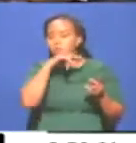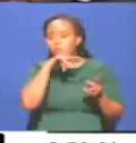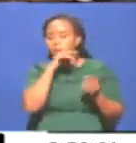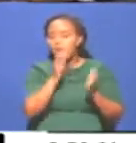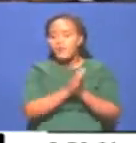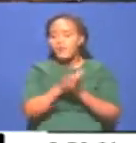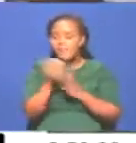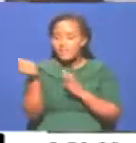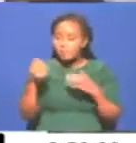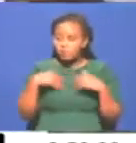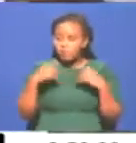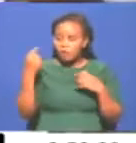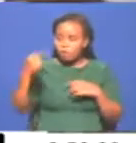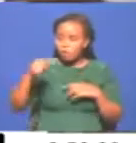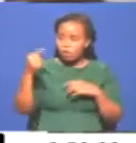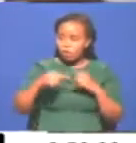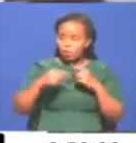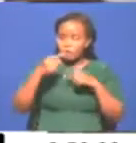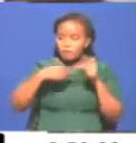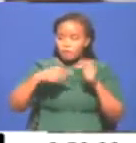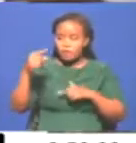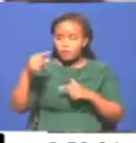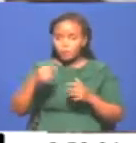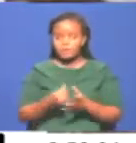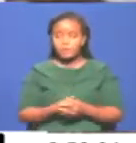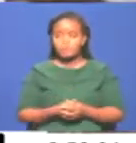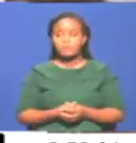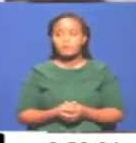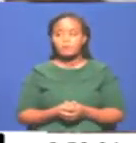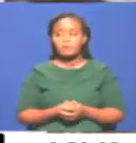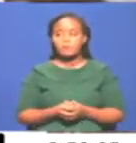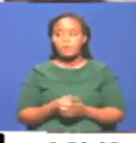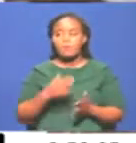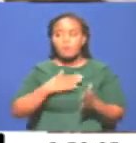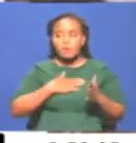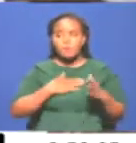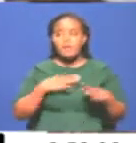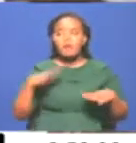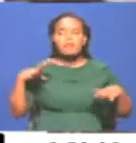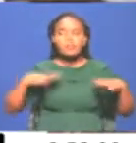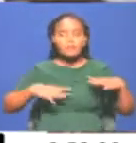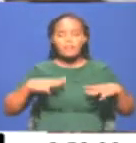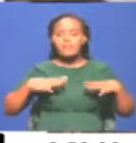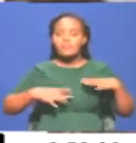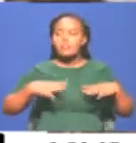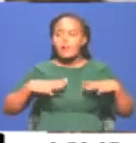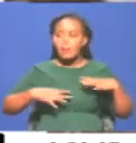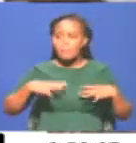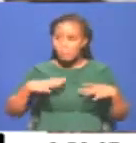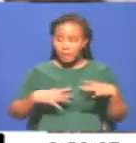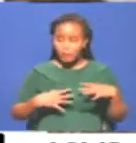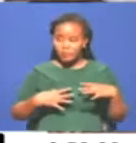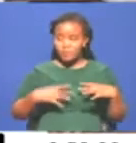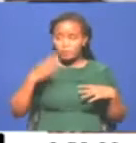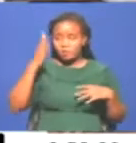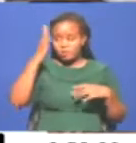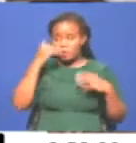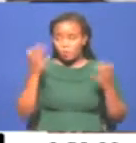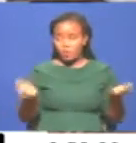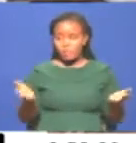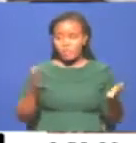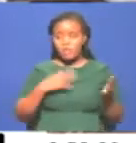gold medal. I am really proud of myself because I got gold. I've